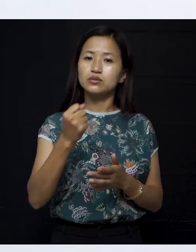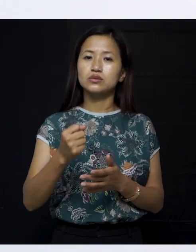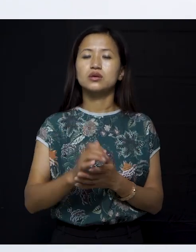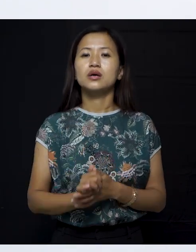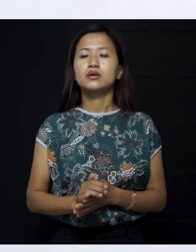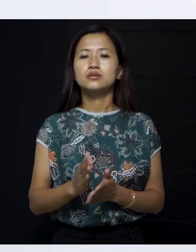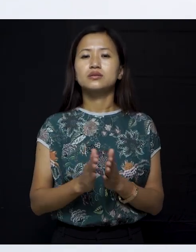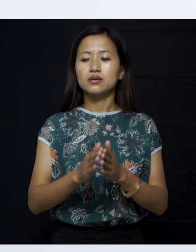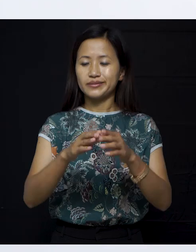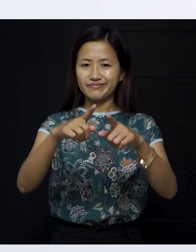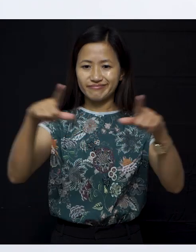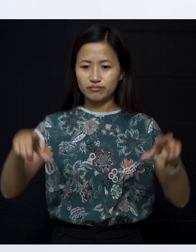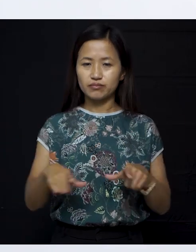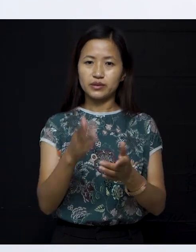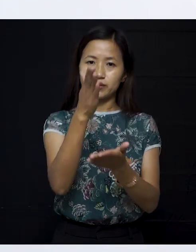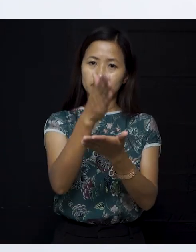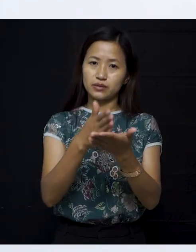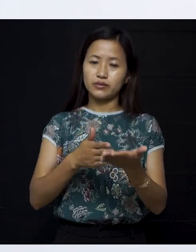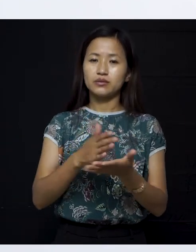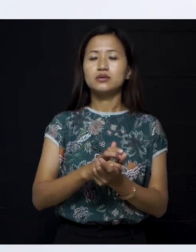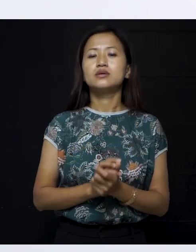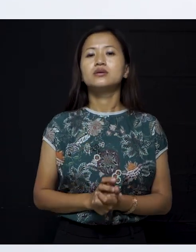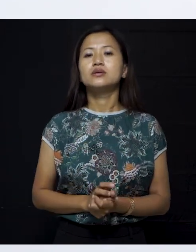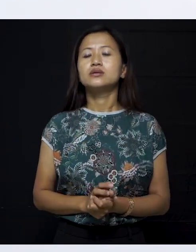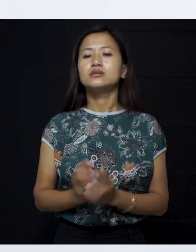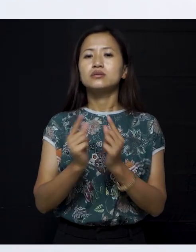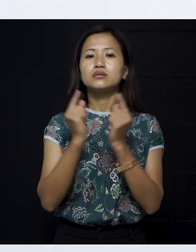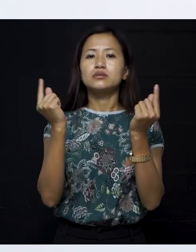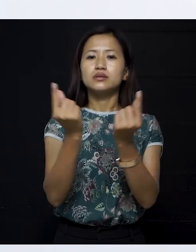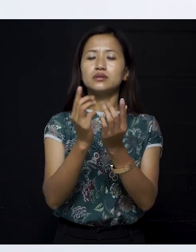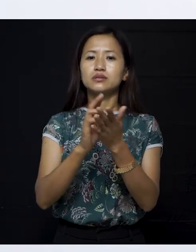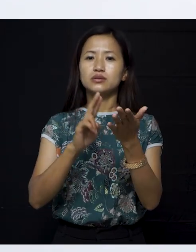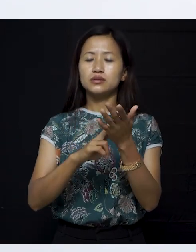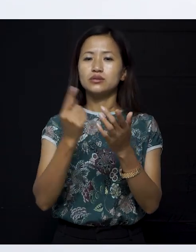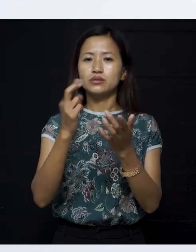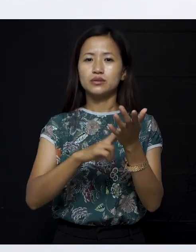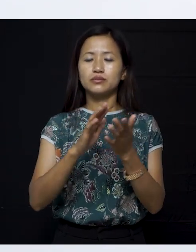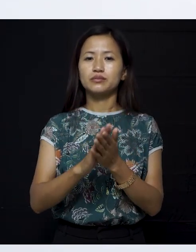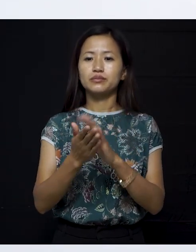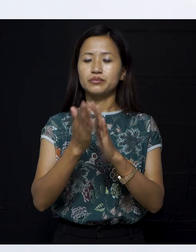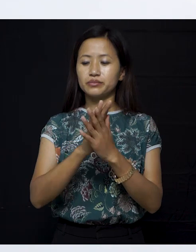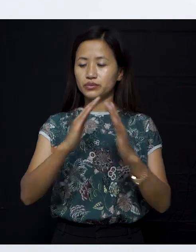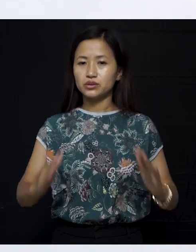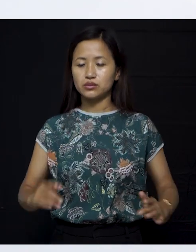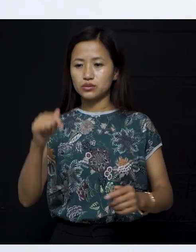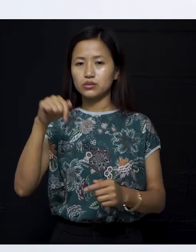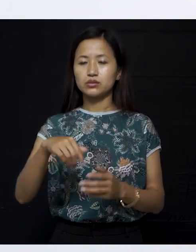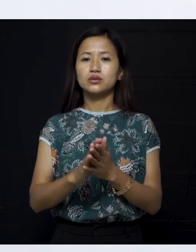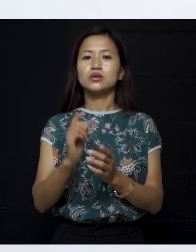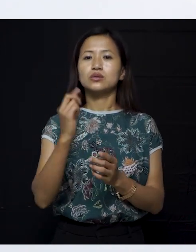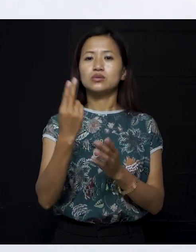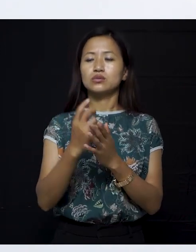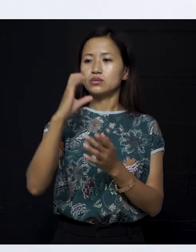is a border, and every time the United Nations try to bring peace among this border, two